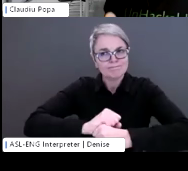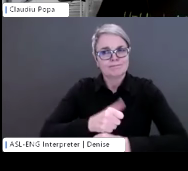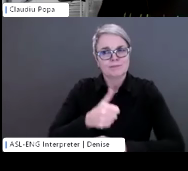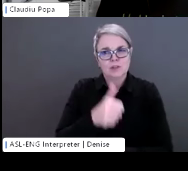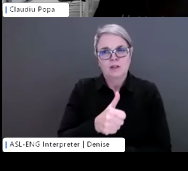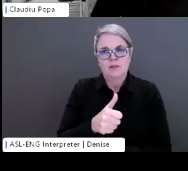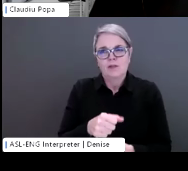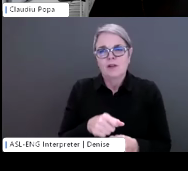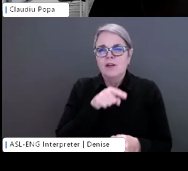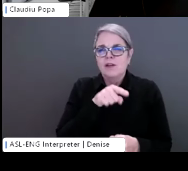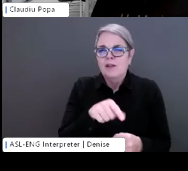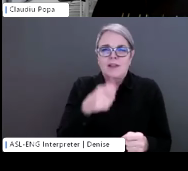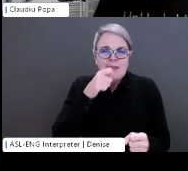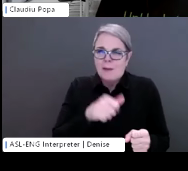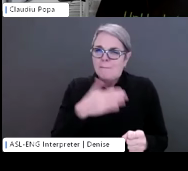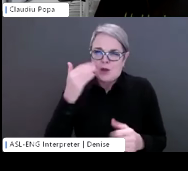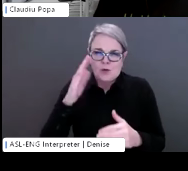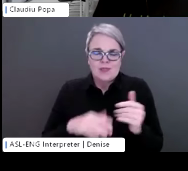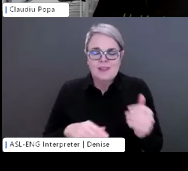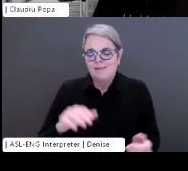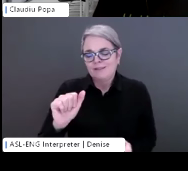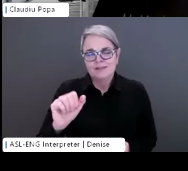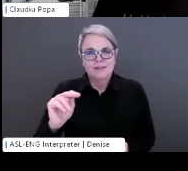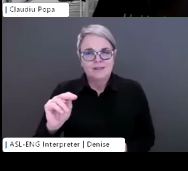selecting an antivirus tool, for example.